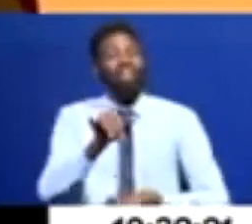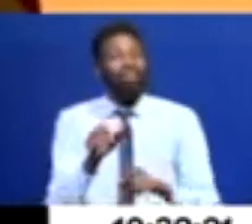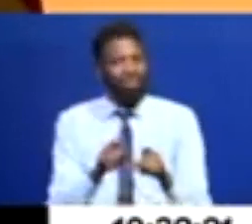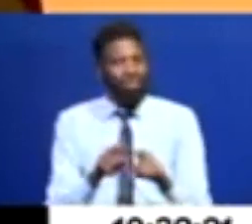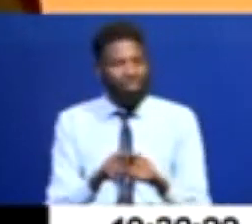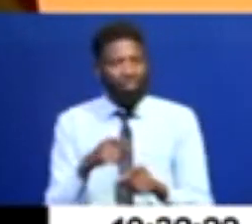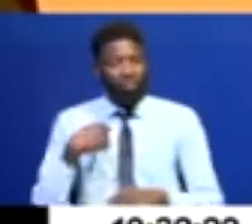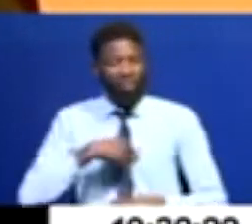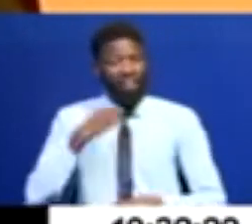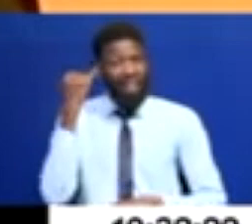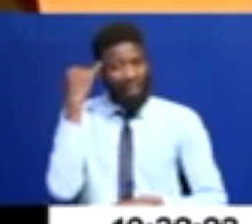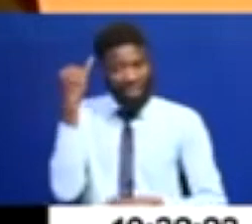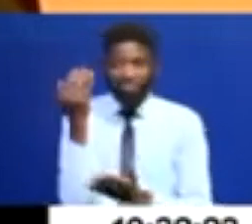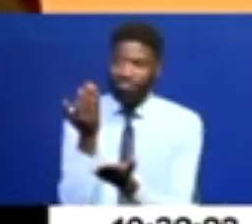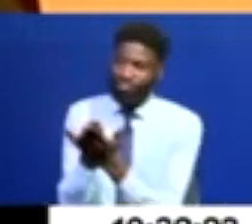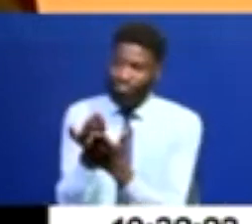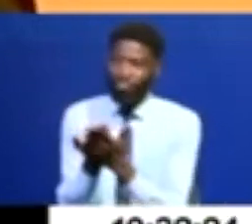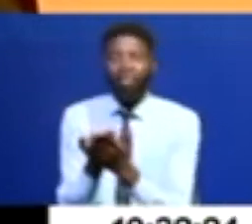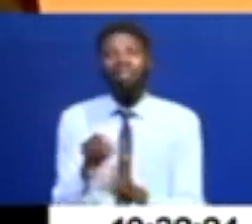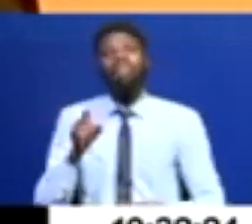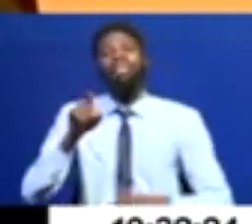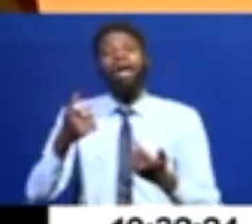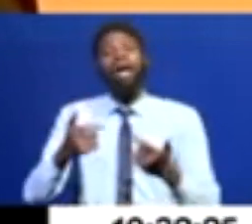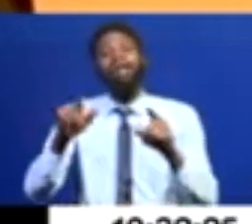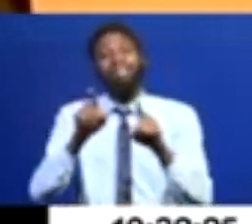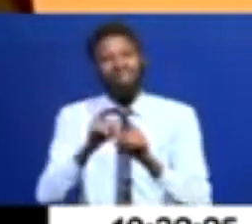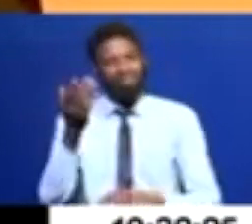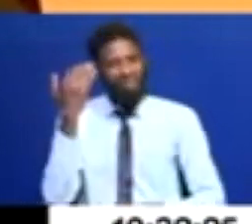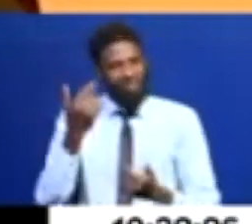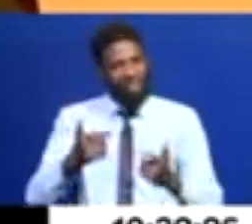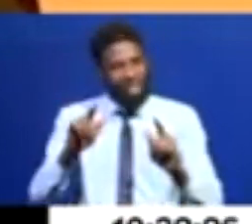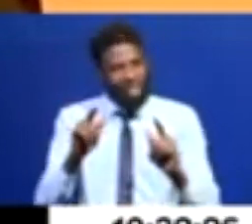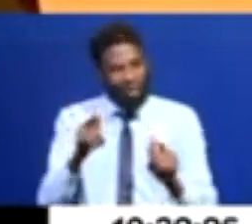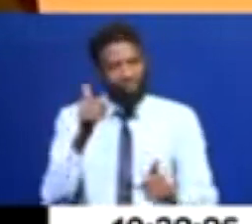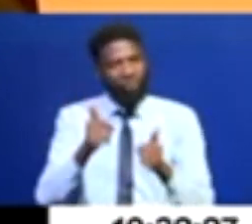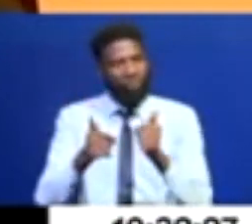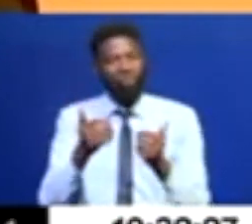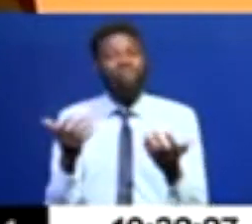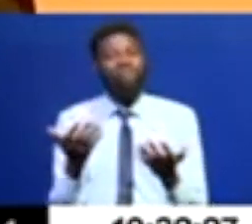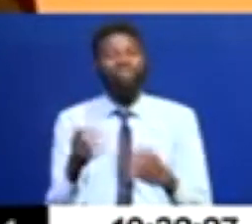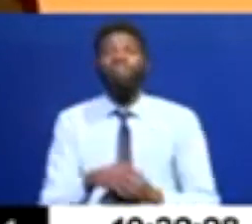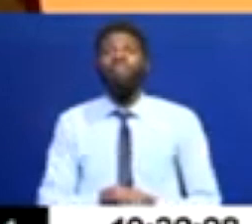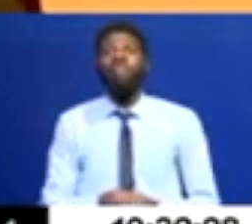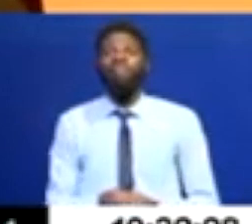are suggesting that it should be allowed the way it has been allowed, which is about